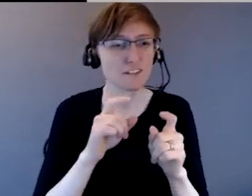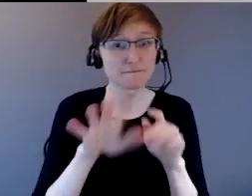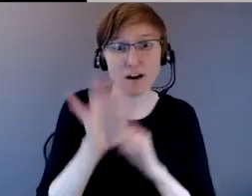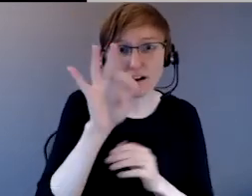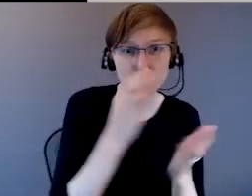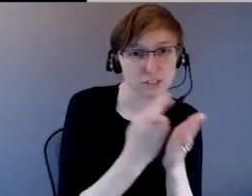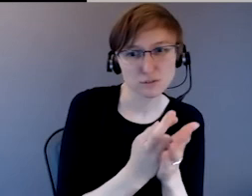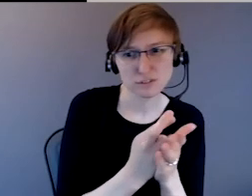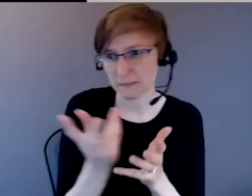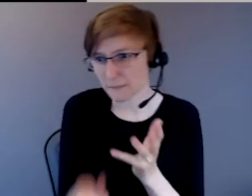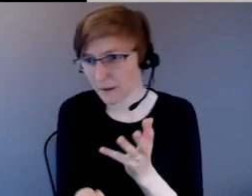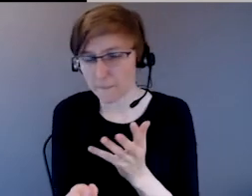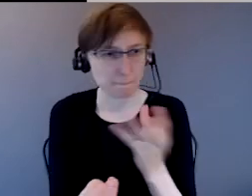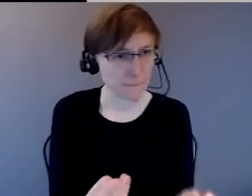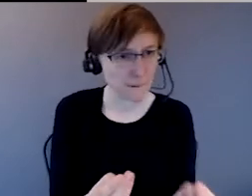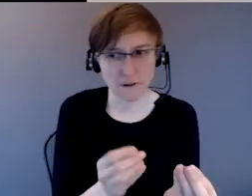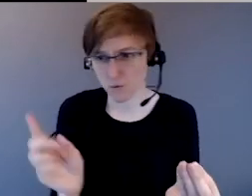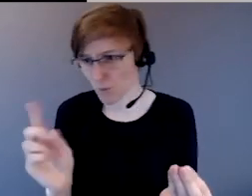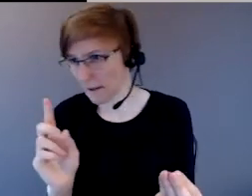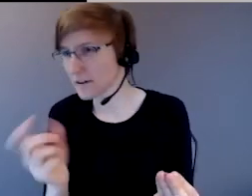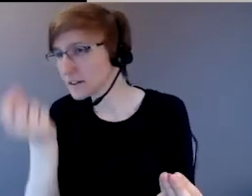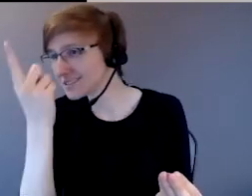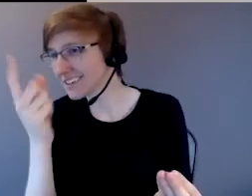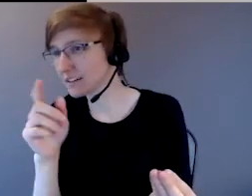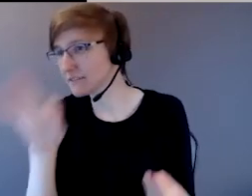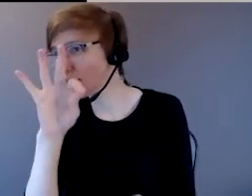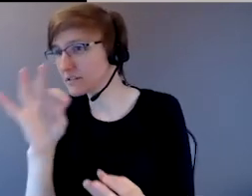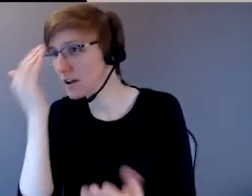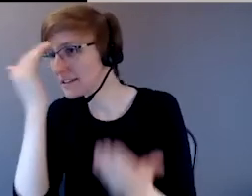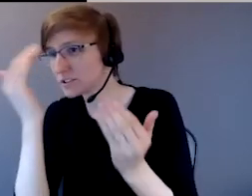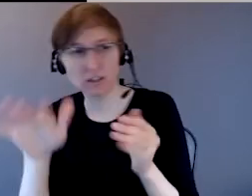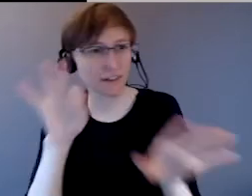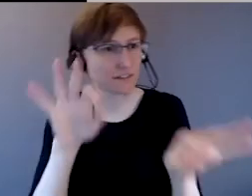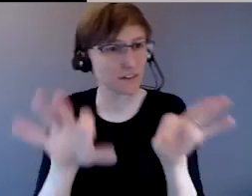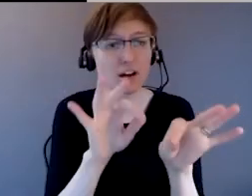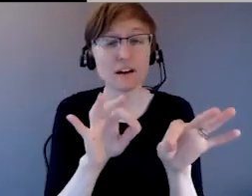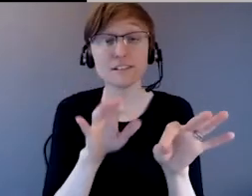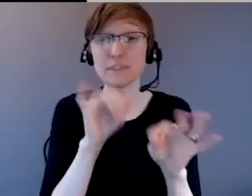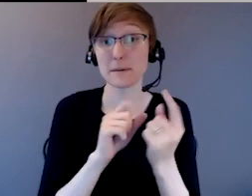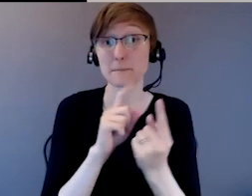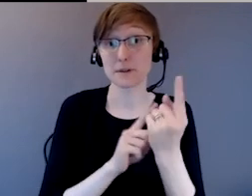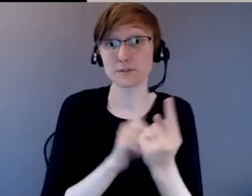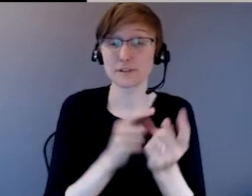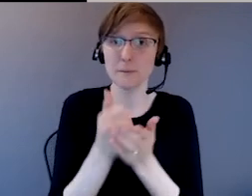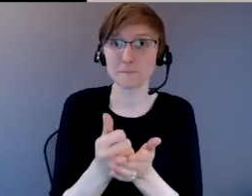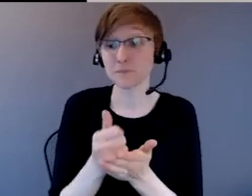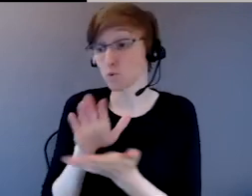gaps? Where is the greater understanding? Mentoring helps with school to work transition, with onboarding,